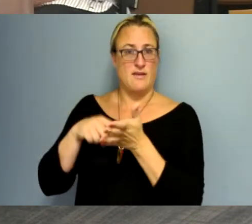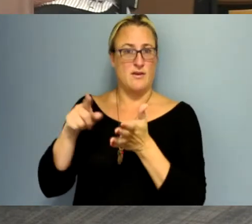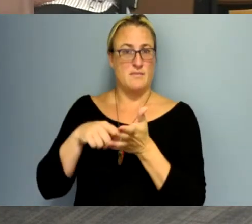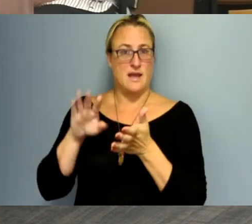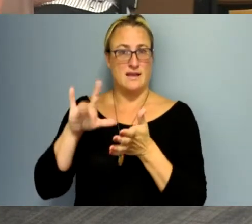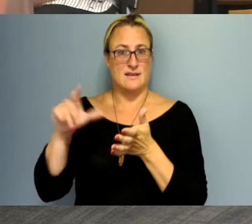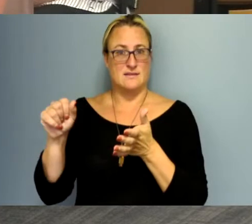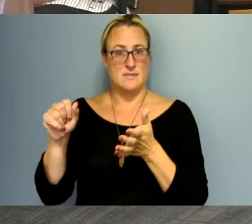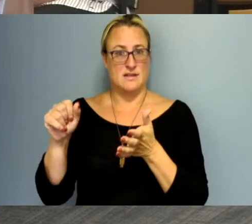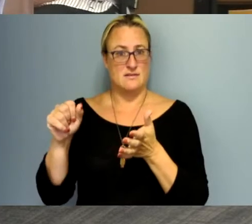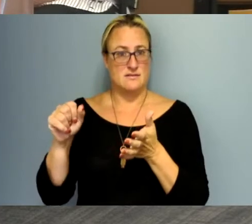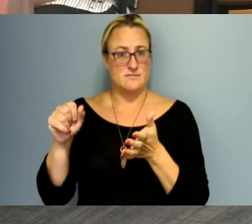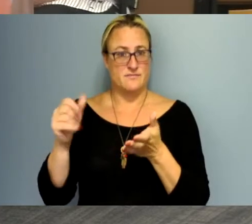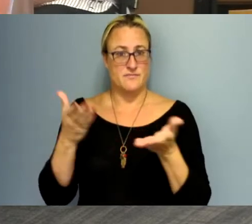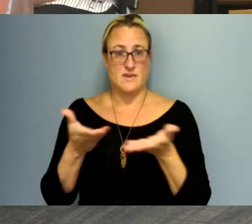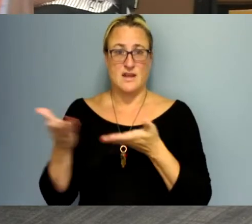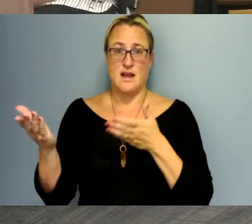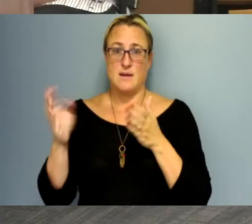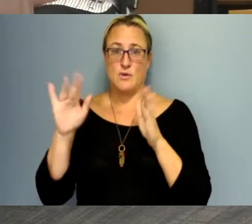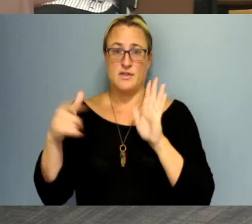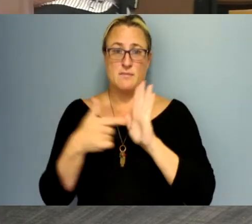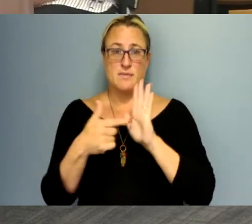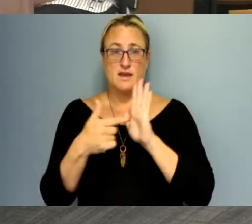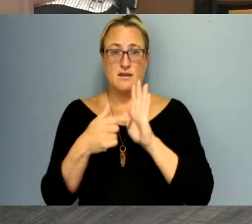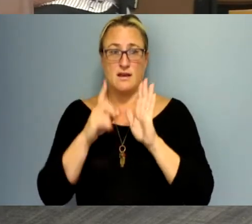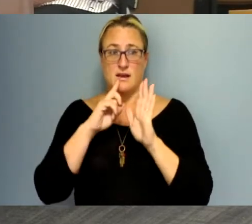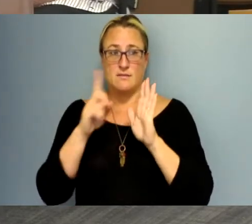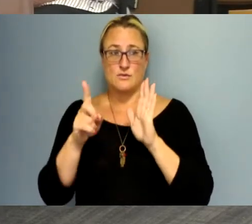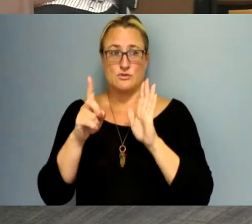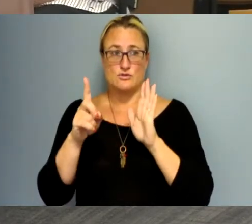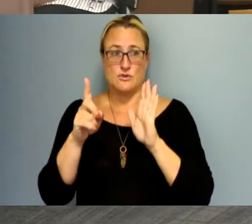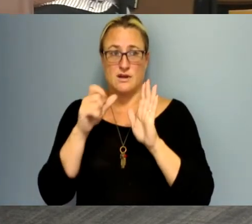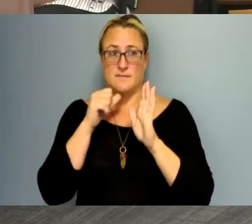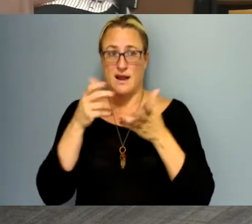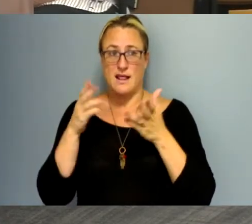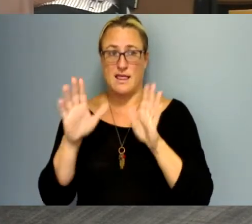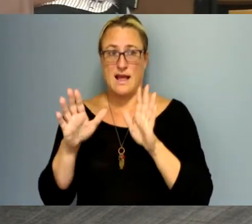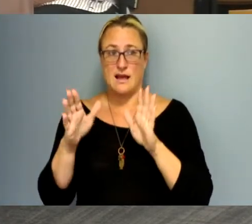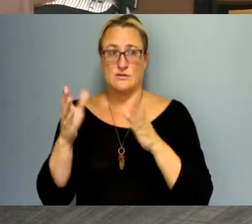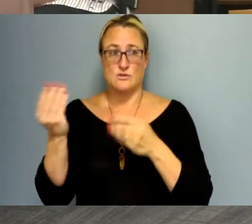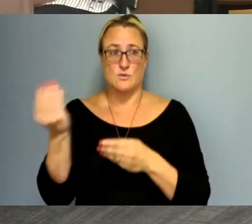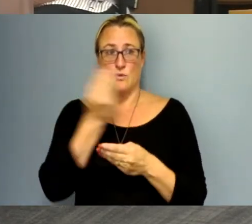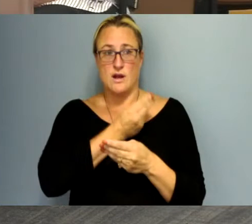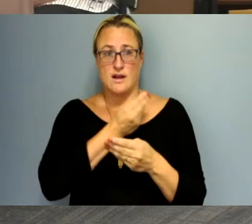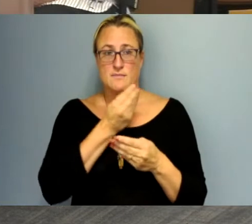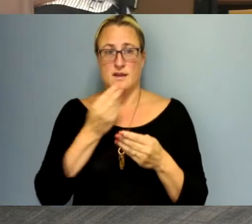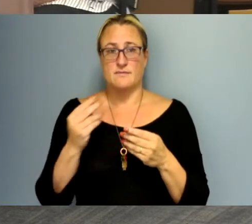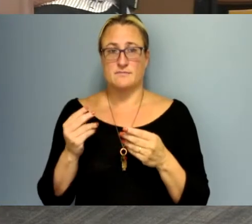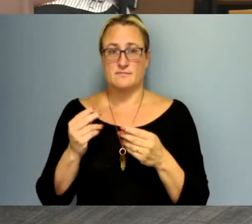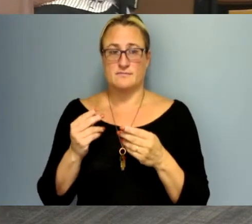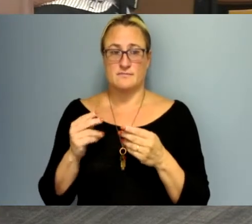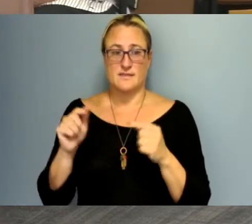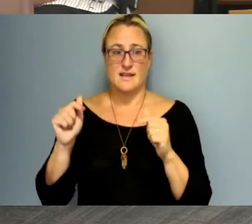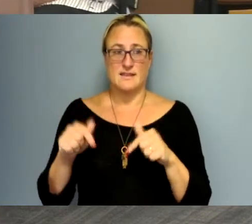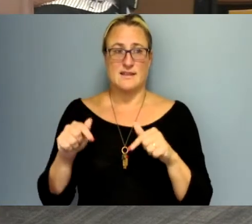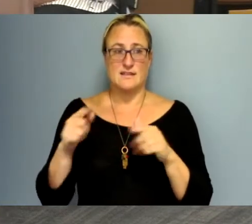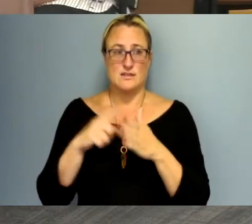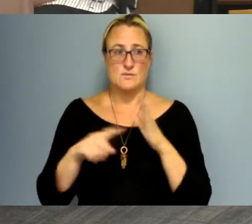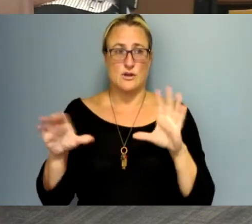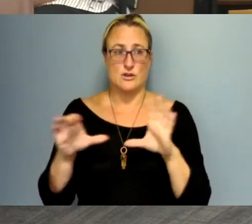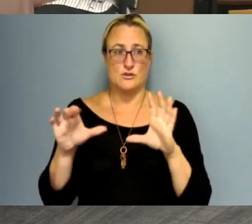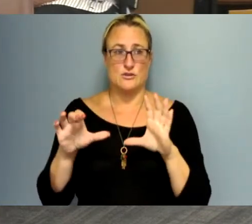bills. I brought the bill. I'm sure I'm not allowed to walk up there. I'm gonna give it to you to walk up. And just, this is what you're doing. These are